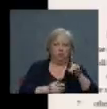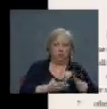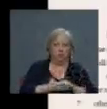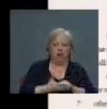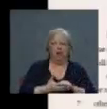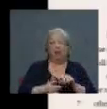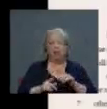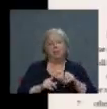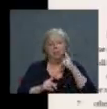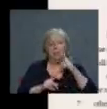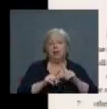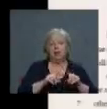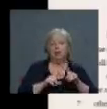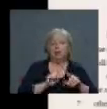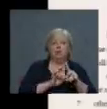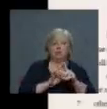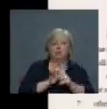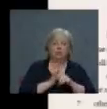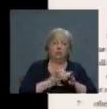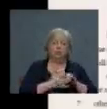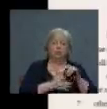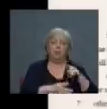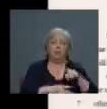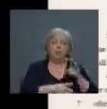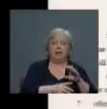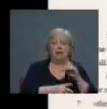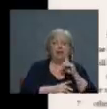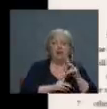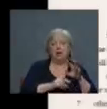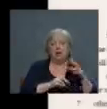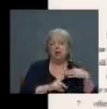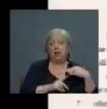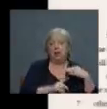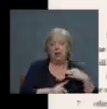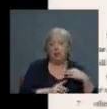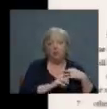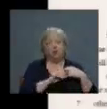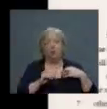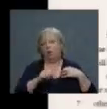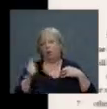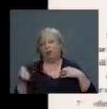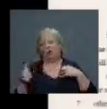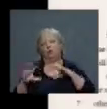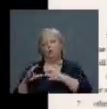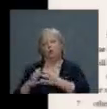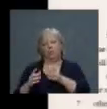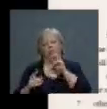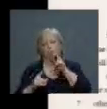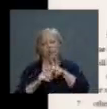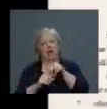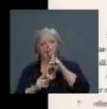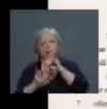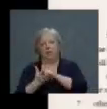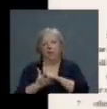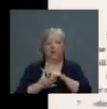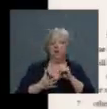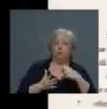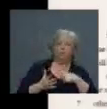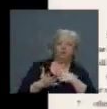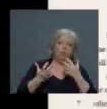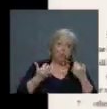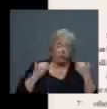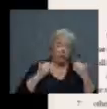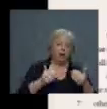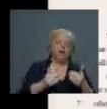that Pulaski County actually applied for, no one else applied for those. And so we wanted to be able to go ahead and move forward with them